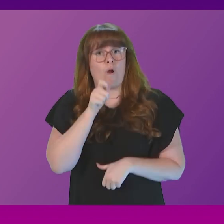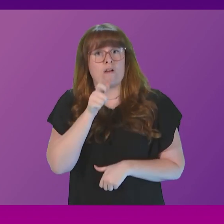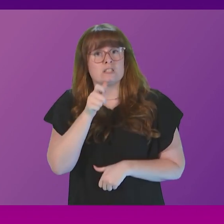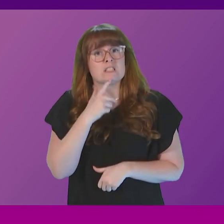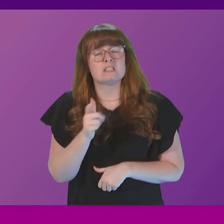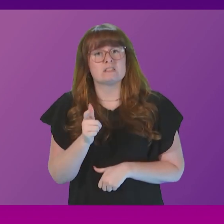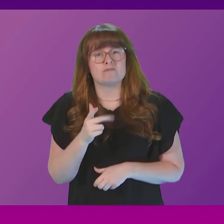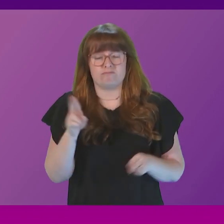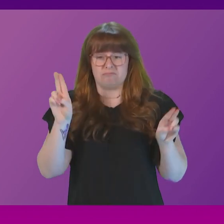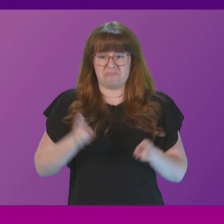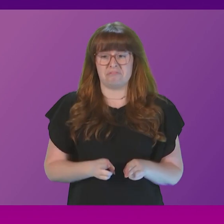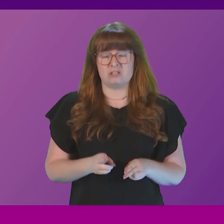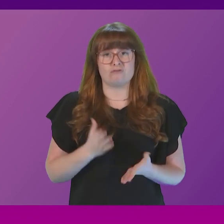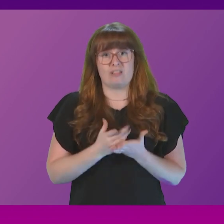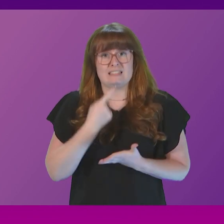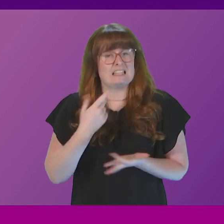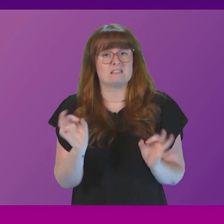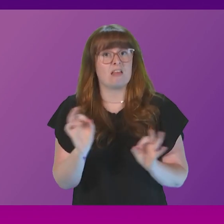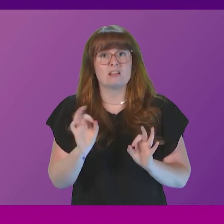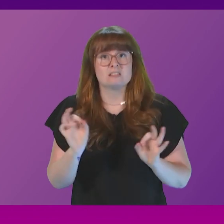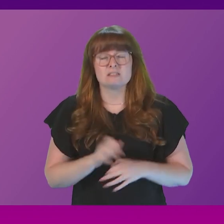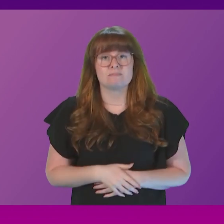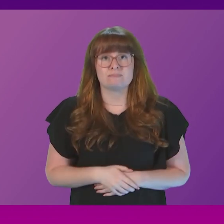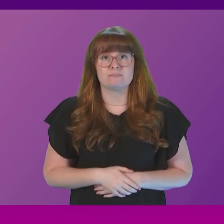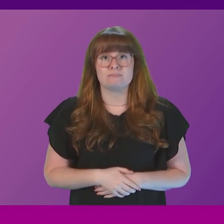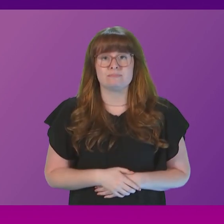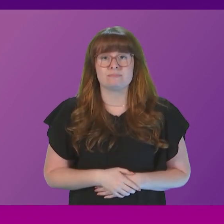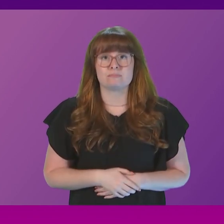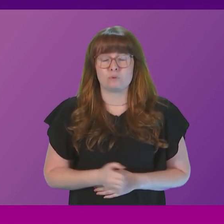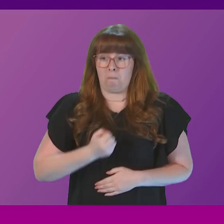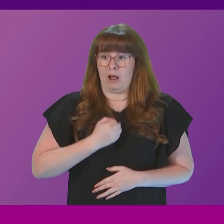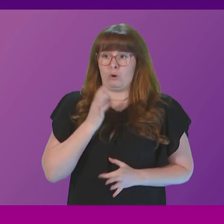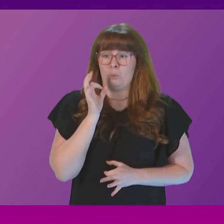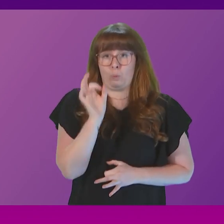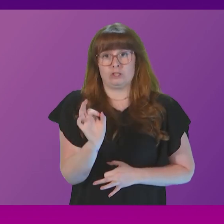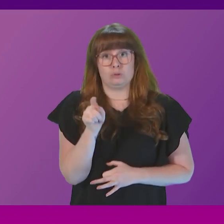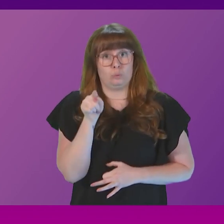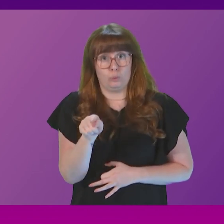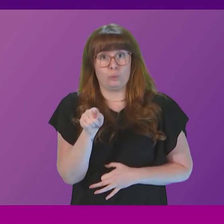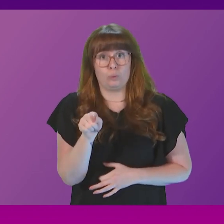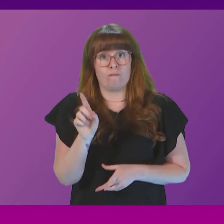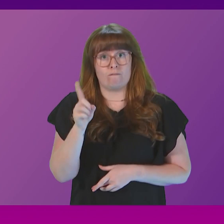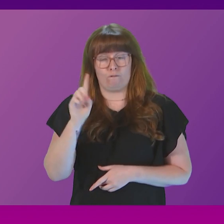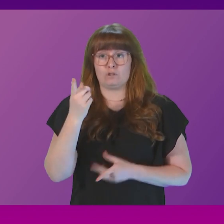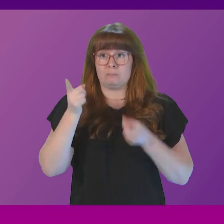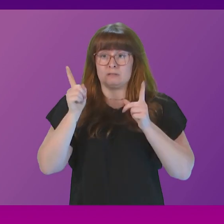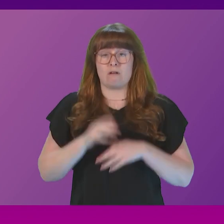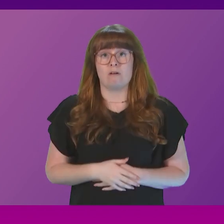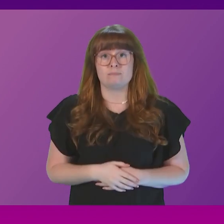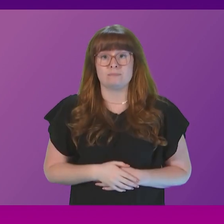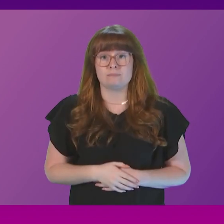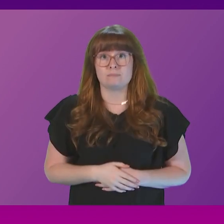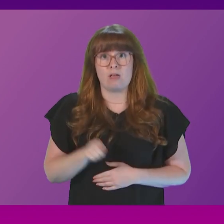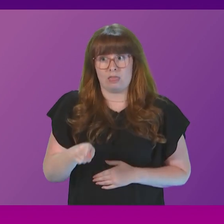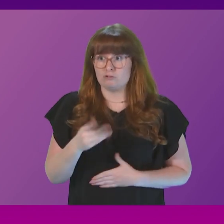and says, frankly, very little. So really my question is to you, is this the kind